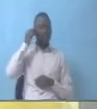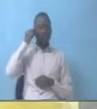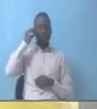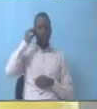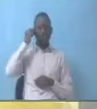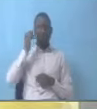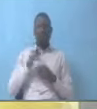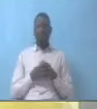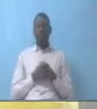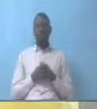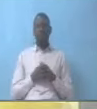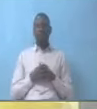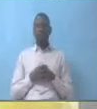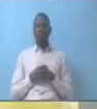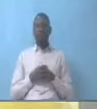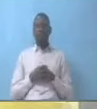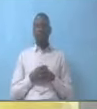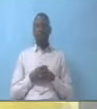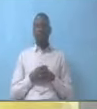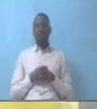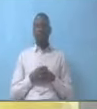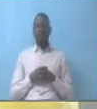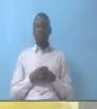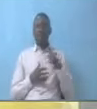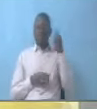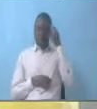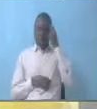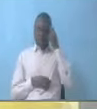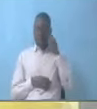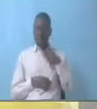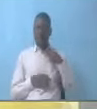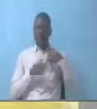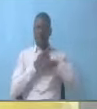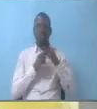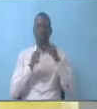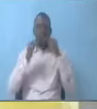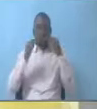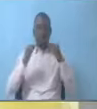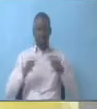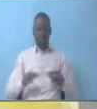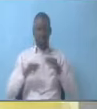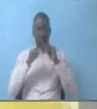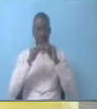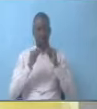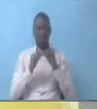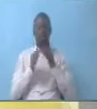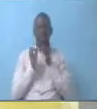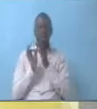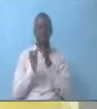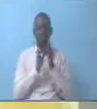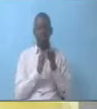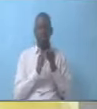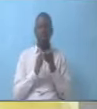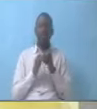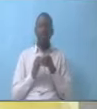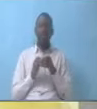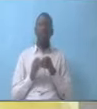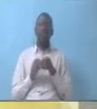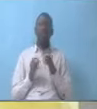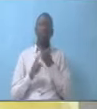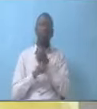I think I have in my statement explained the circumstances and my situation as Attorney